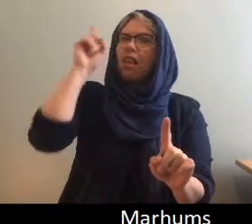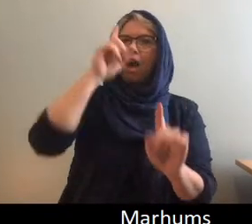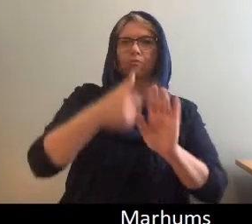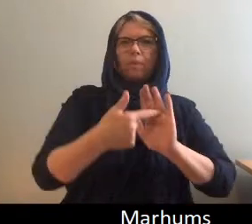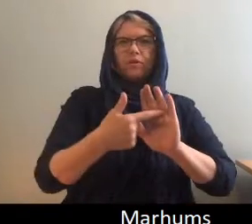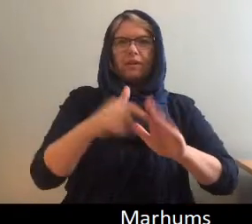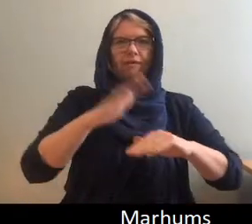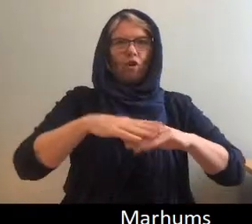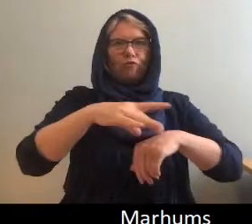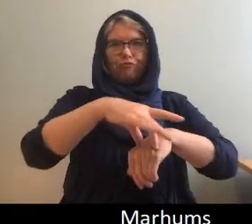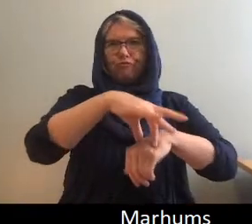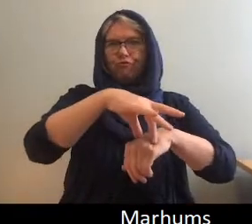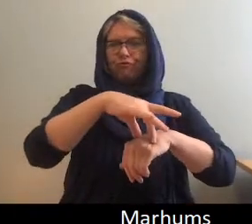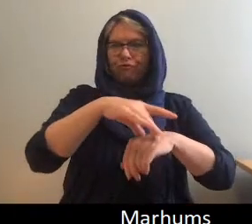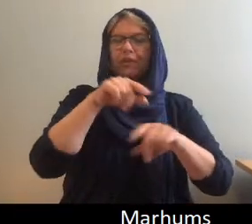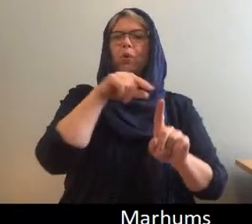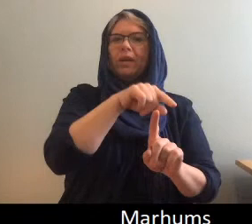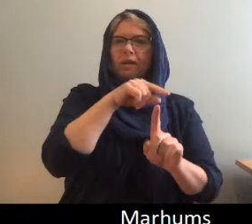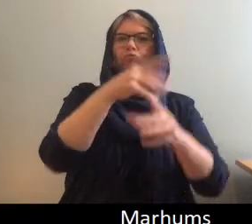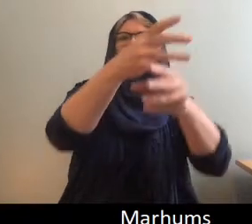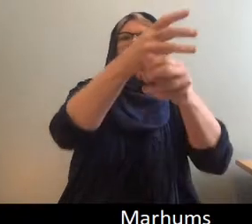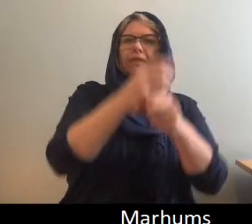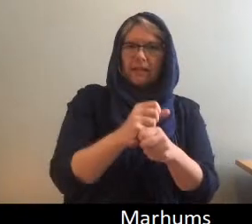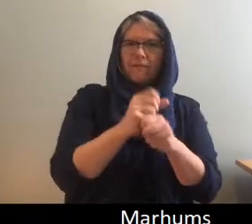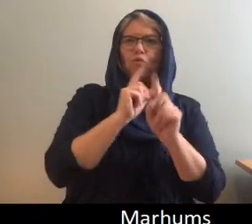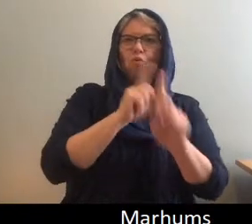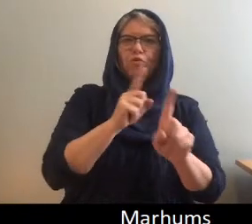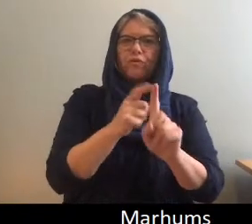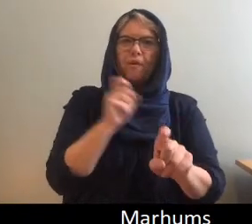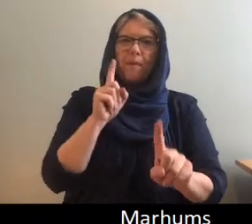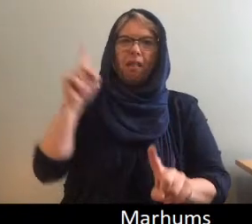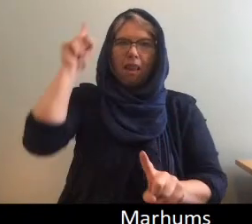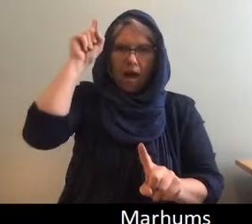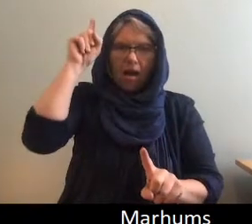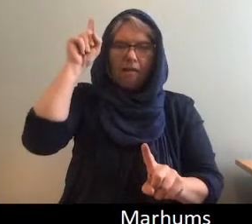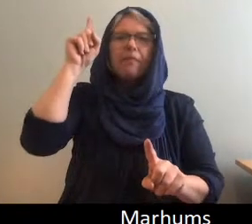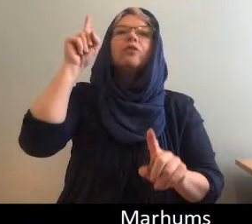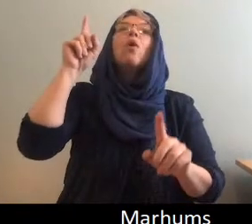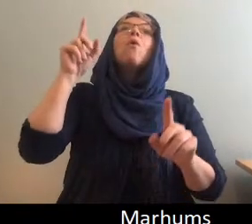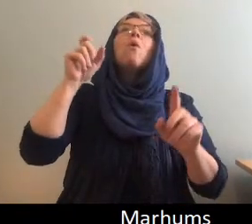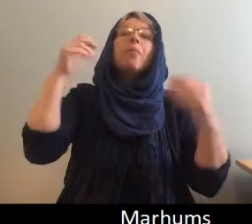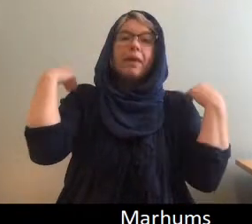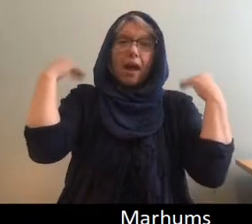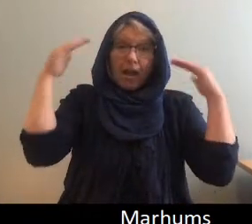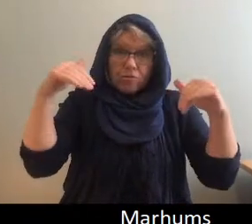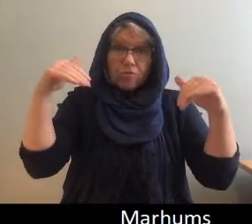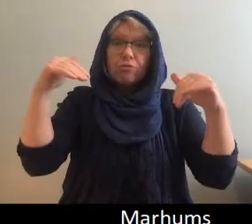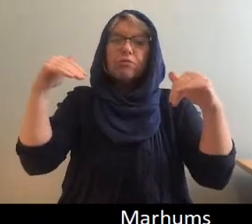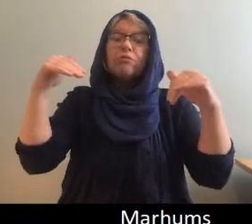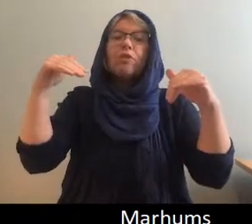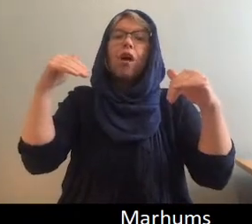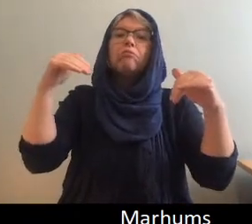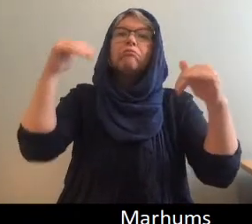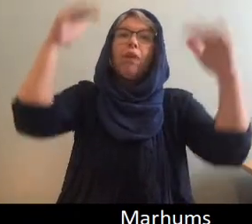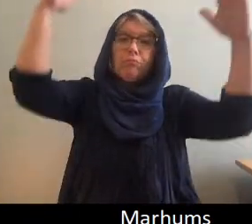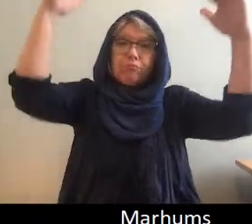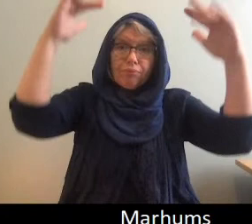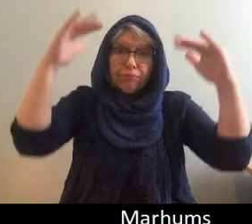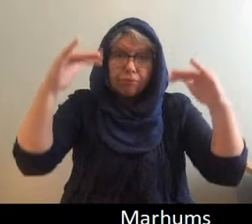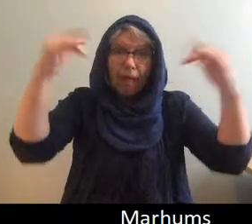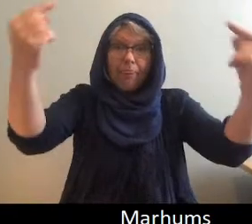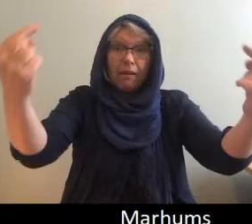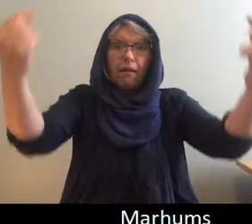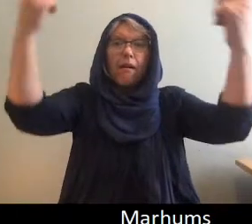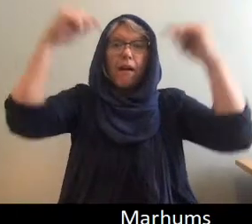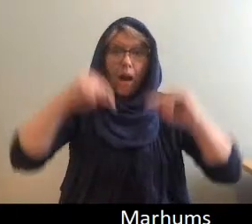our files are being prepared. The orders of Allah are now being prepared. So we get a chance to put our input, what